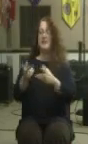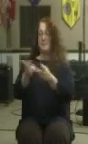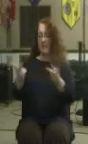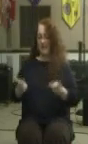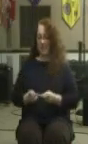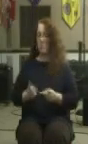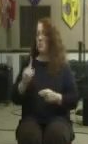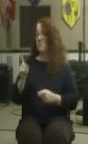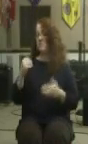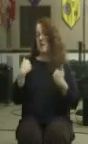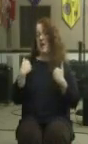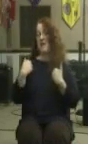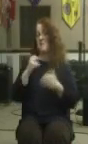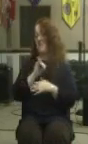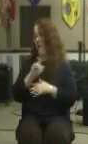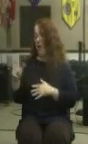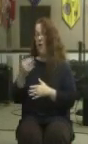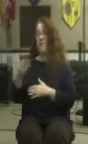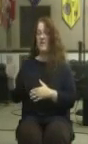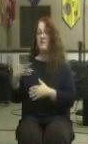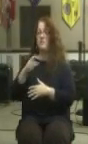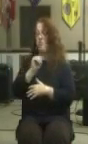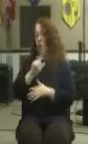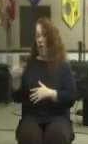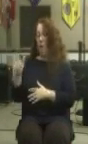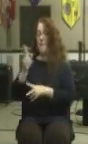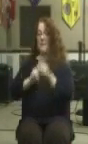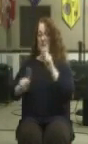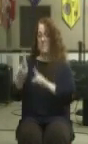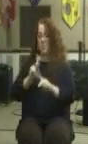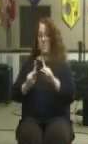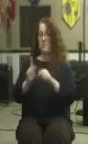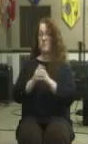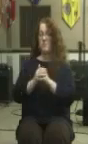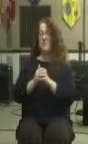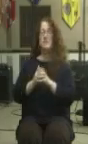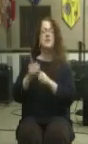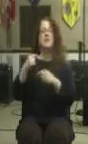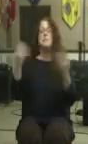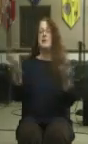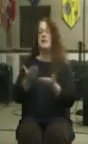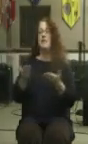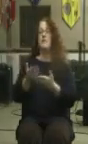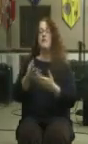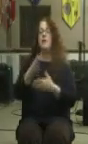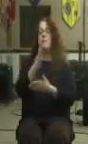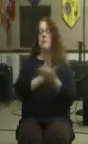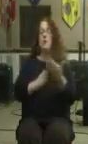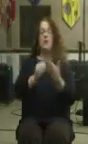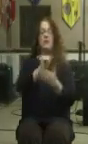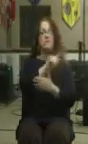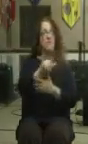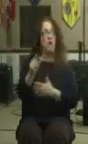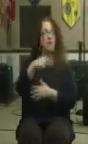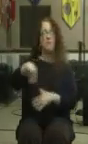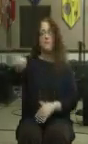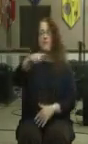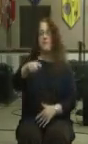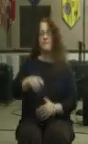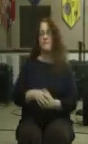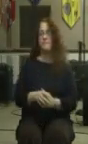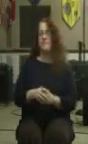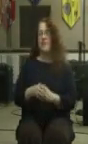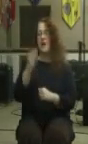nor poor. You get to the point to where, hey, I can be all things to all people outside of here, but when I'm in here, I am part of all of